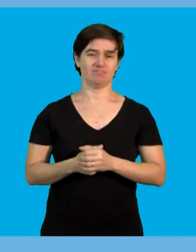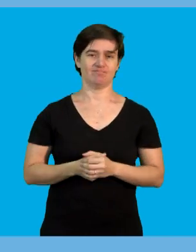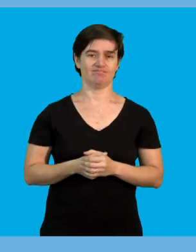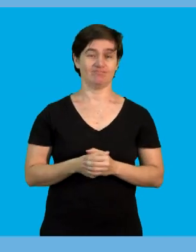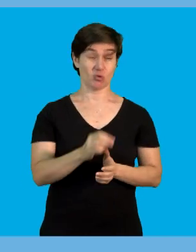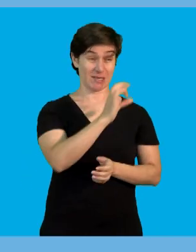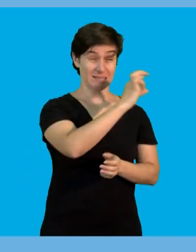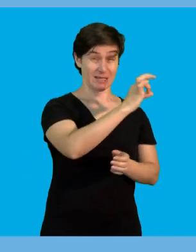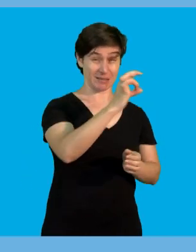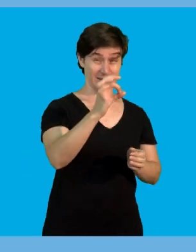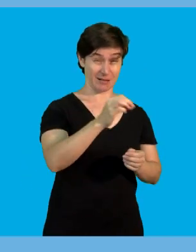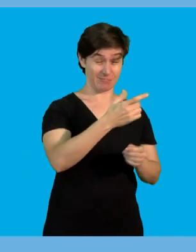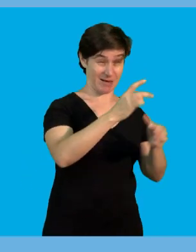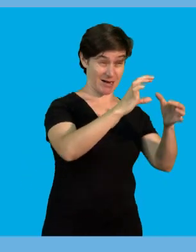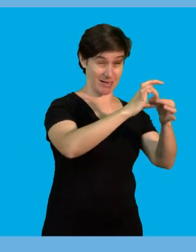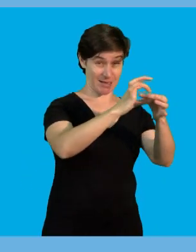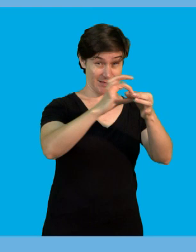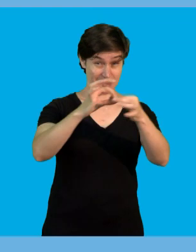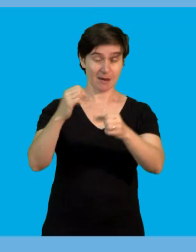connected.